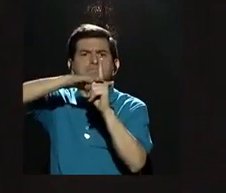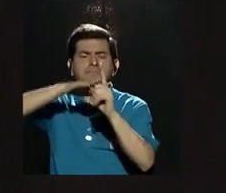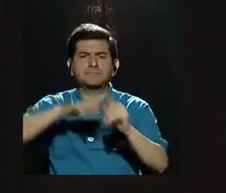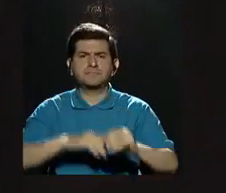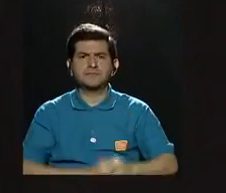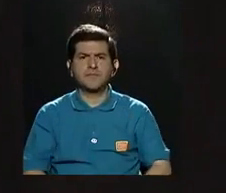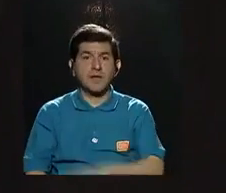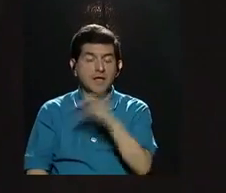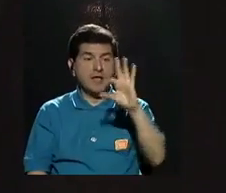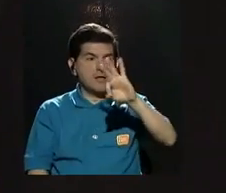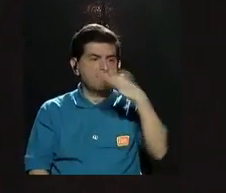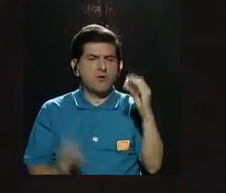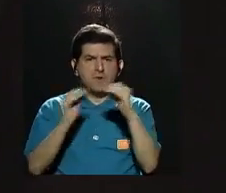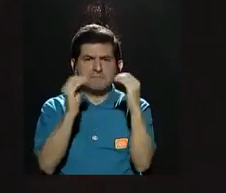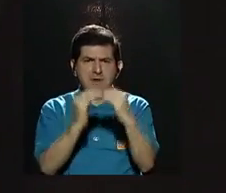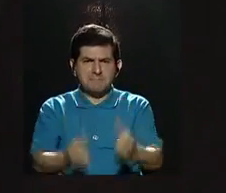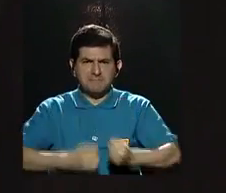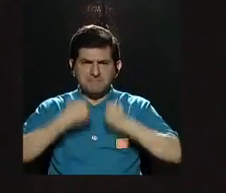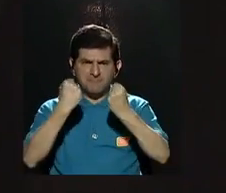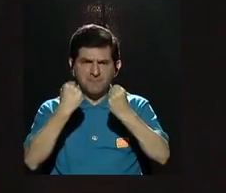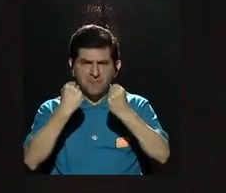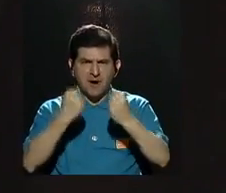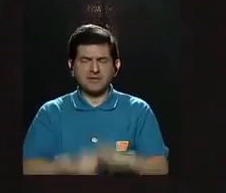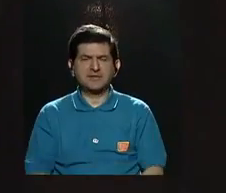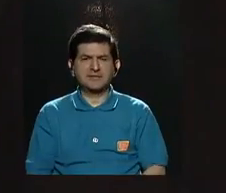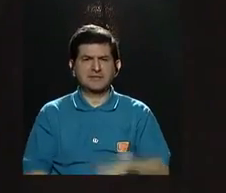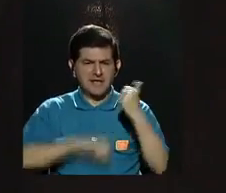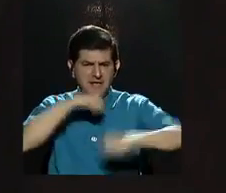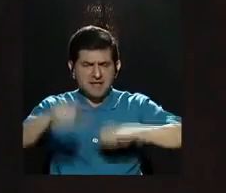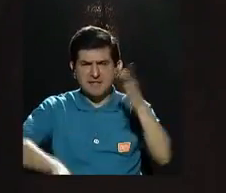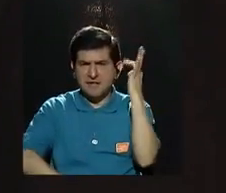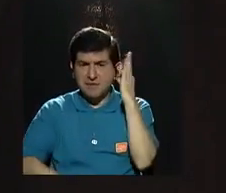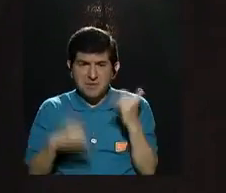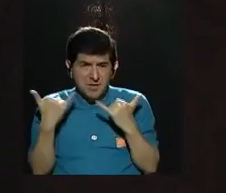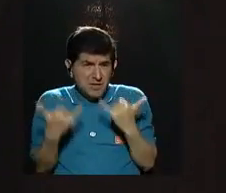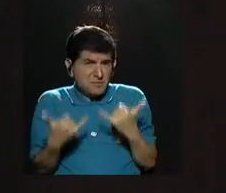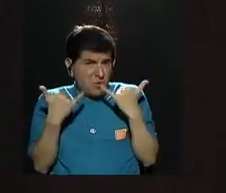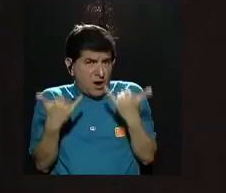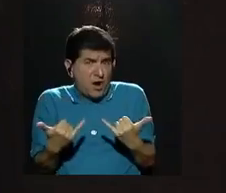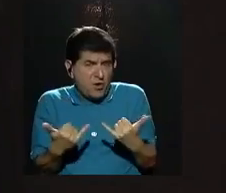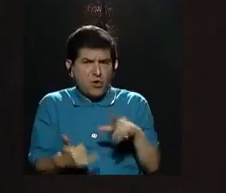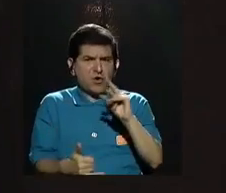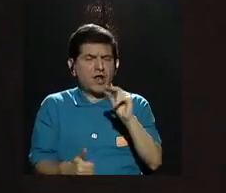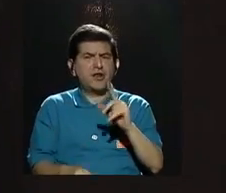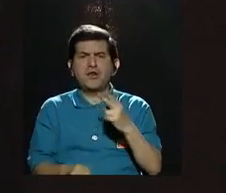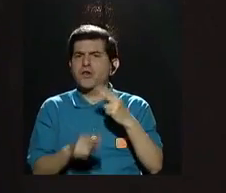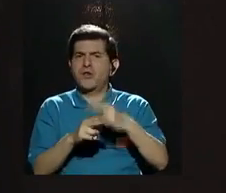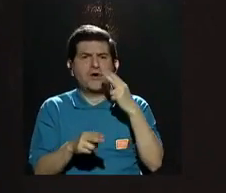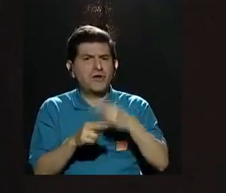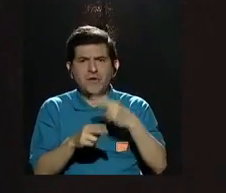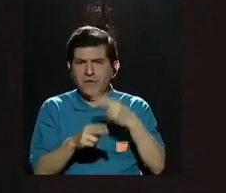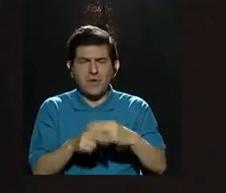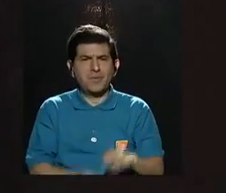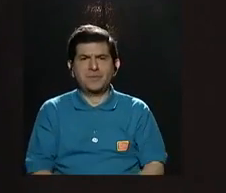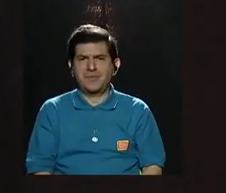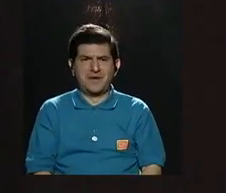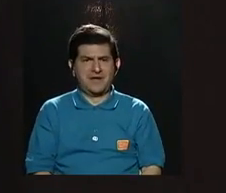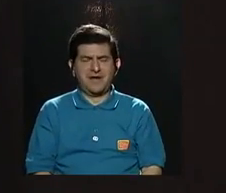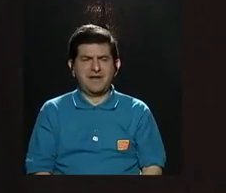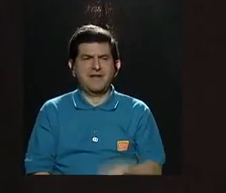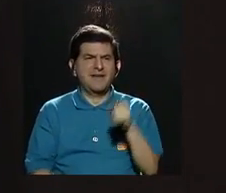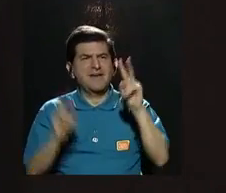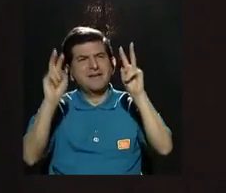forms of feminism today are not what we once called mainstream